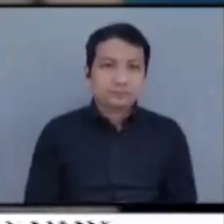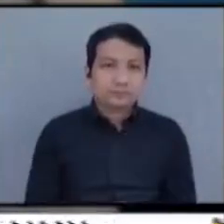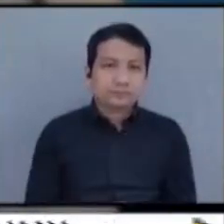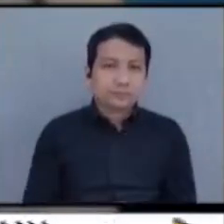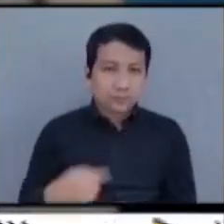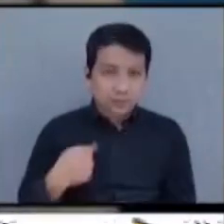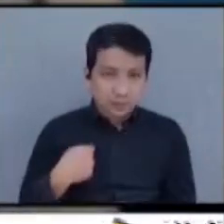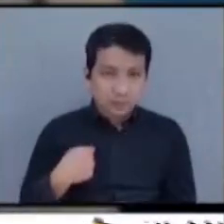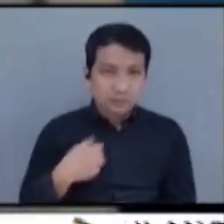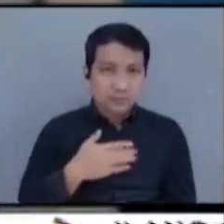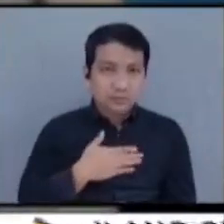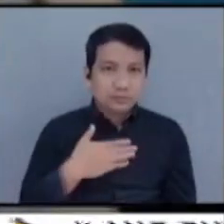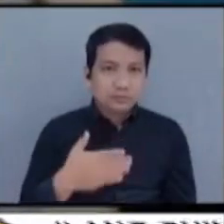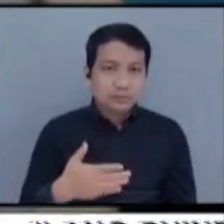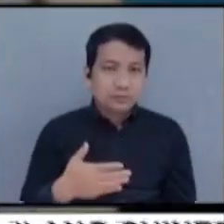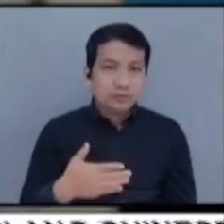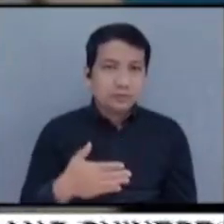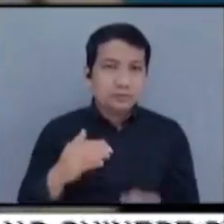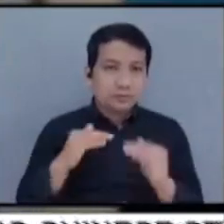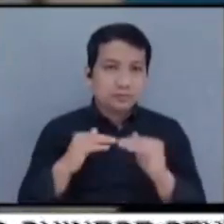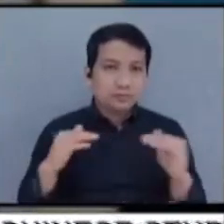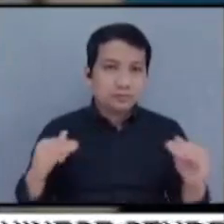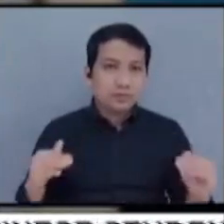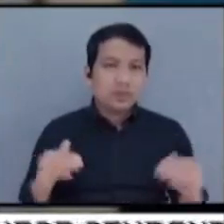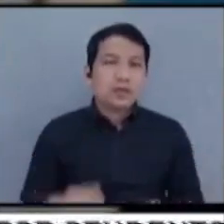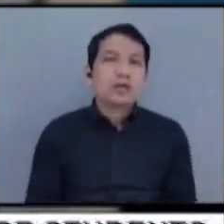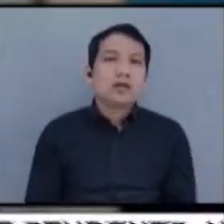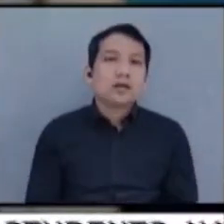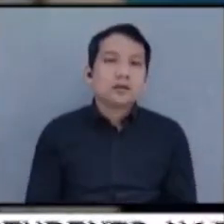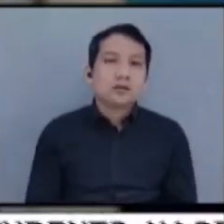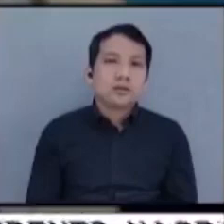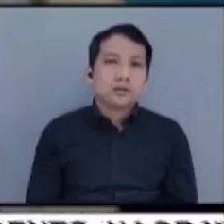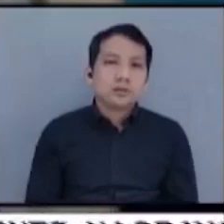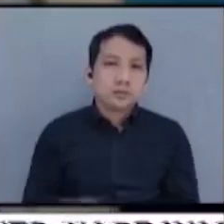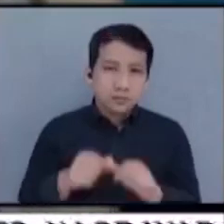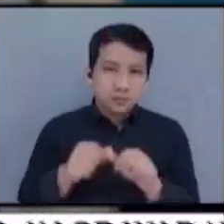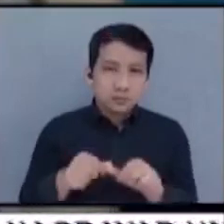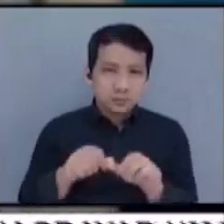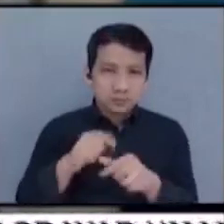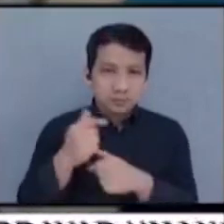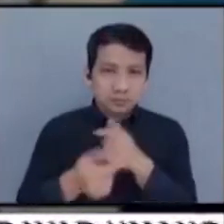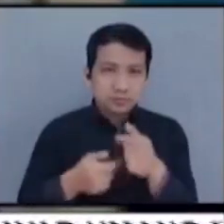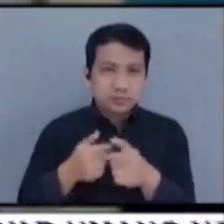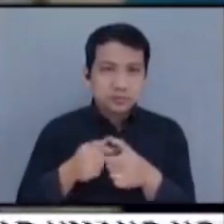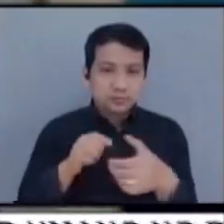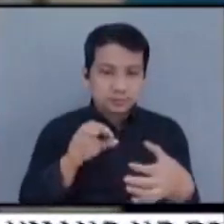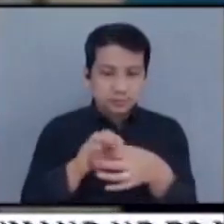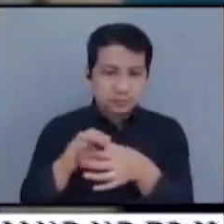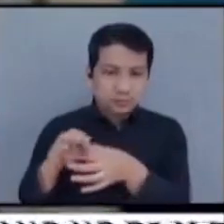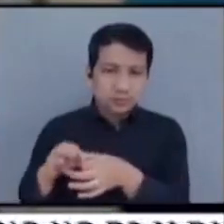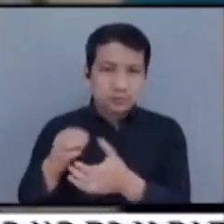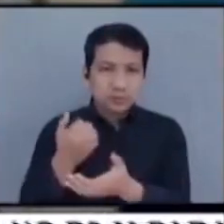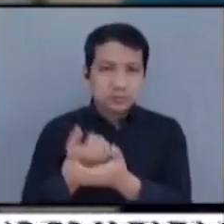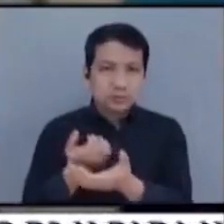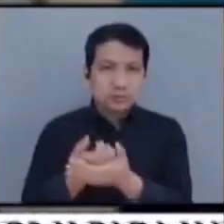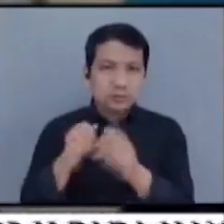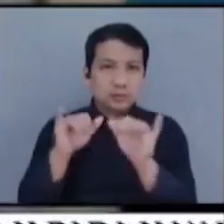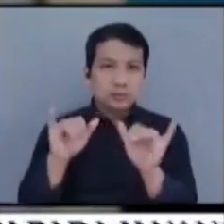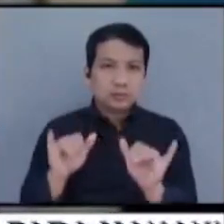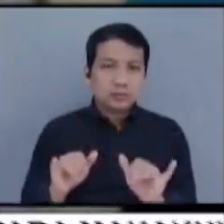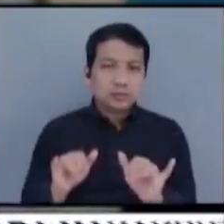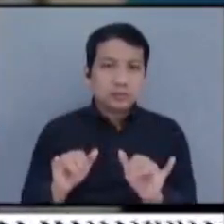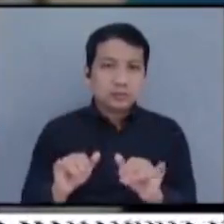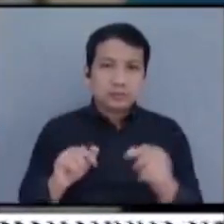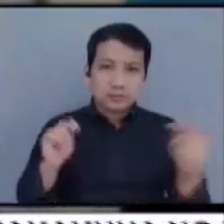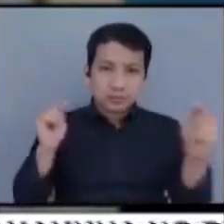committed as fair and active stakeholders in this globalized and highly connected economic system, with the end goal of